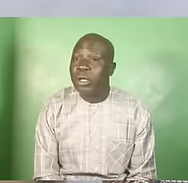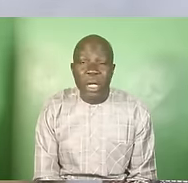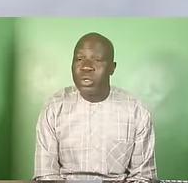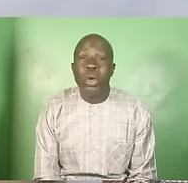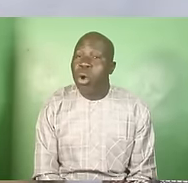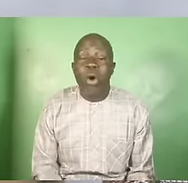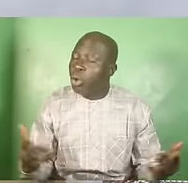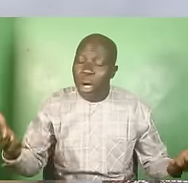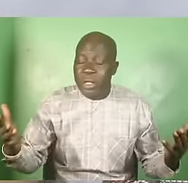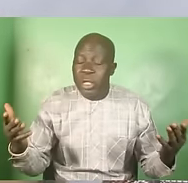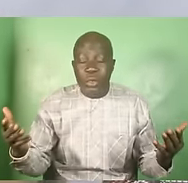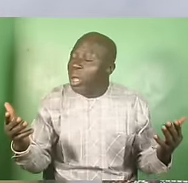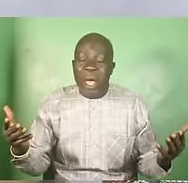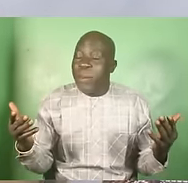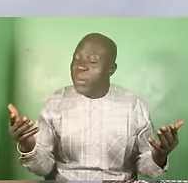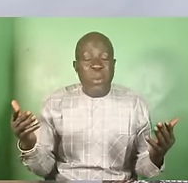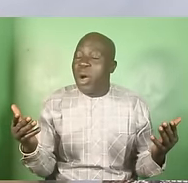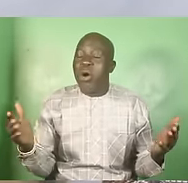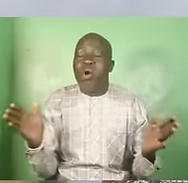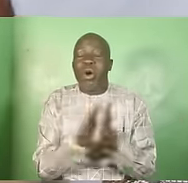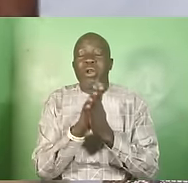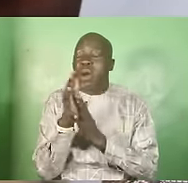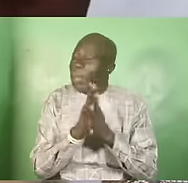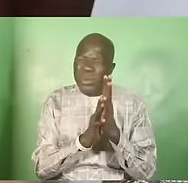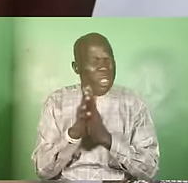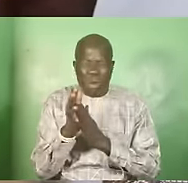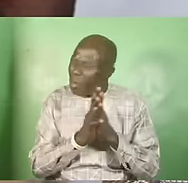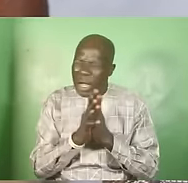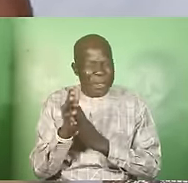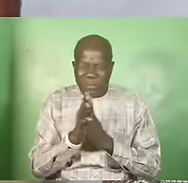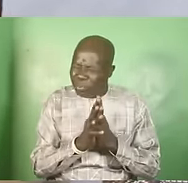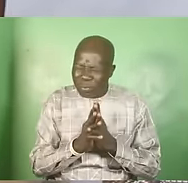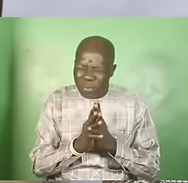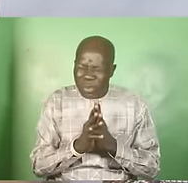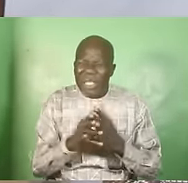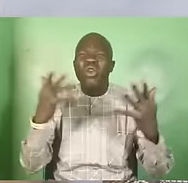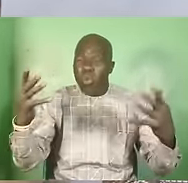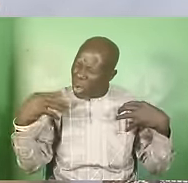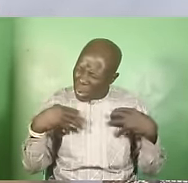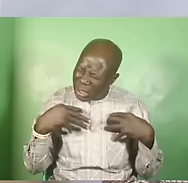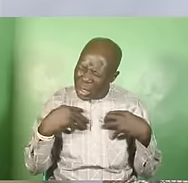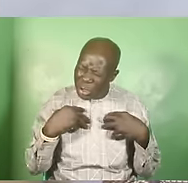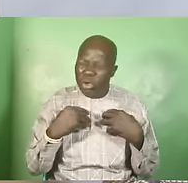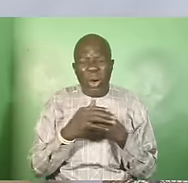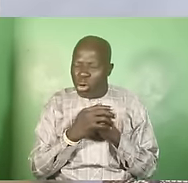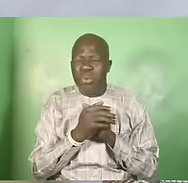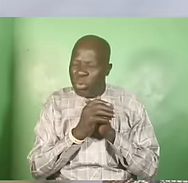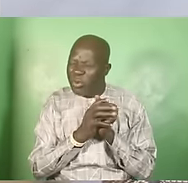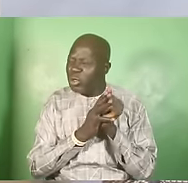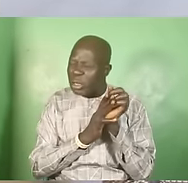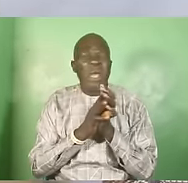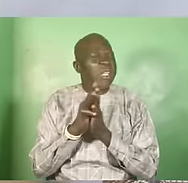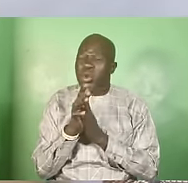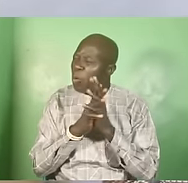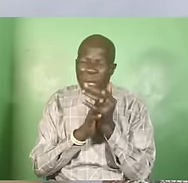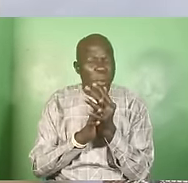Oh, God, Jesus. Oh, God, Jesus. Oh, God, Jesus. Oh, God, Jesus. Oh, God, Jesus. Oh, God, Jesus. Oh, God, Jesus. Oh, God, Jesus. Oh, God, Jesus. Oh, God,